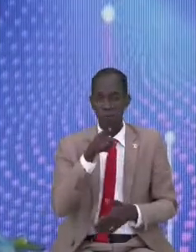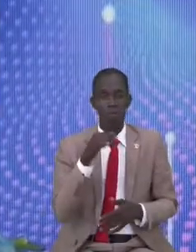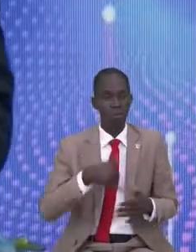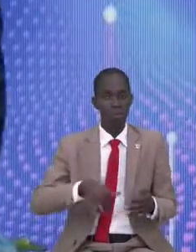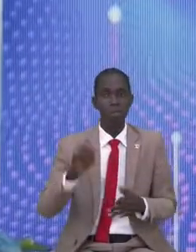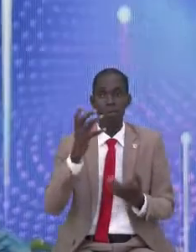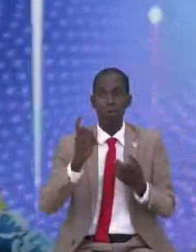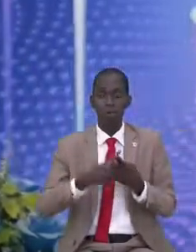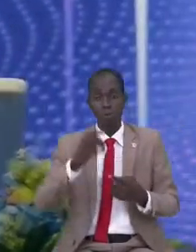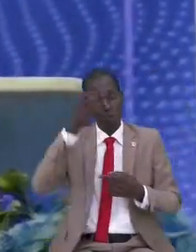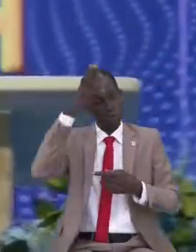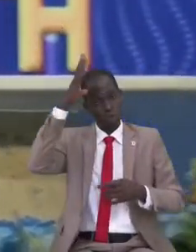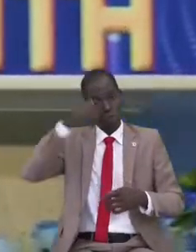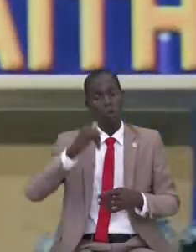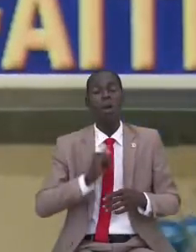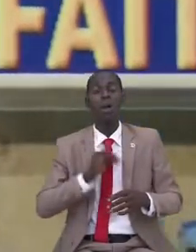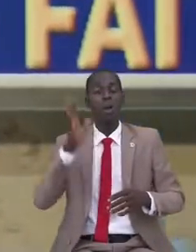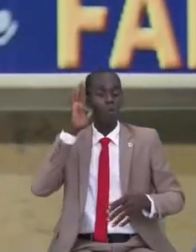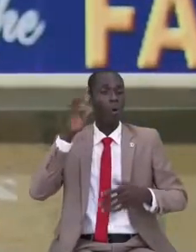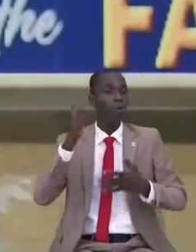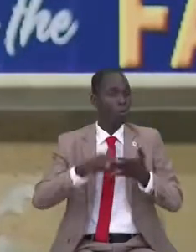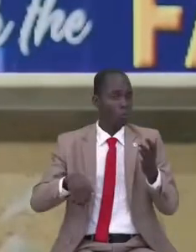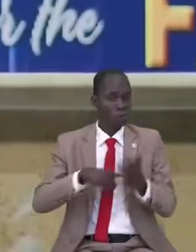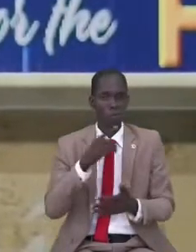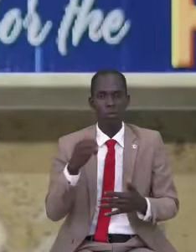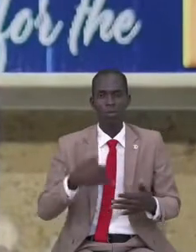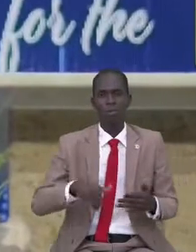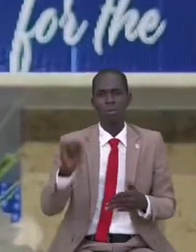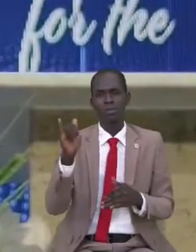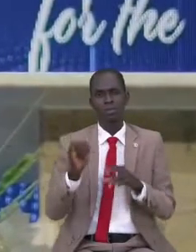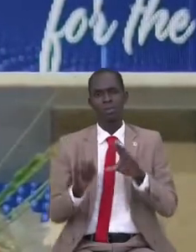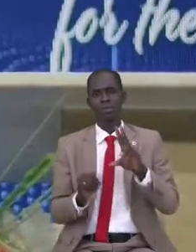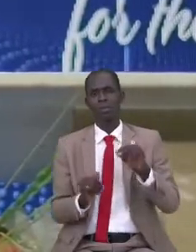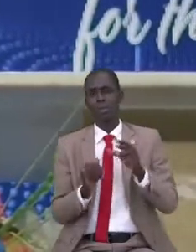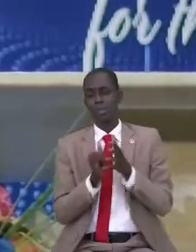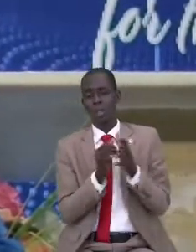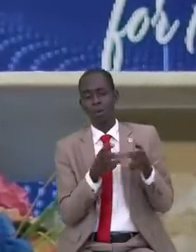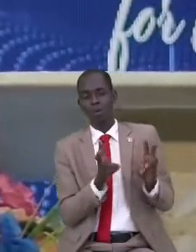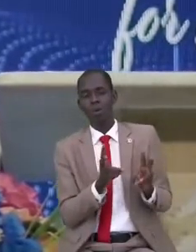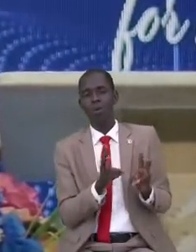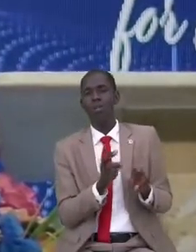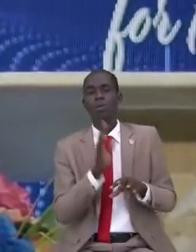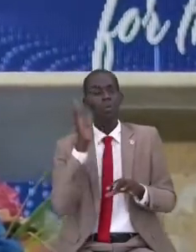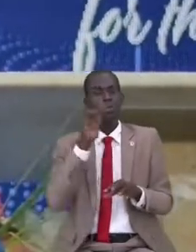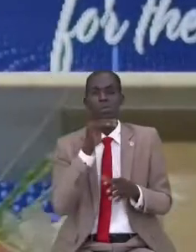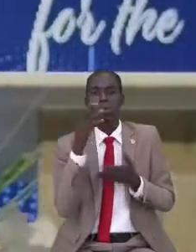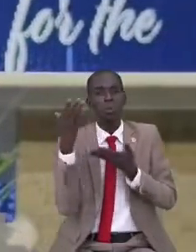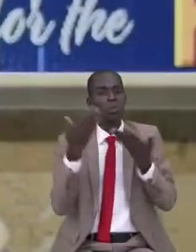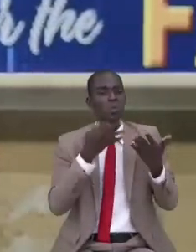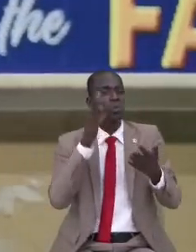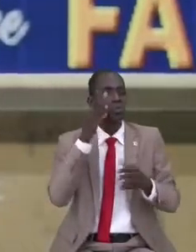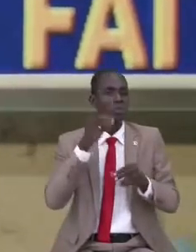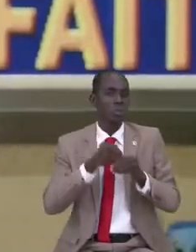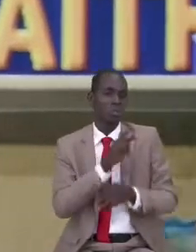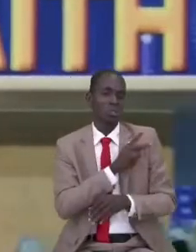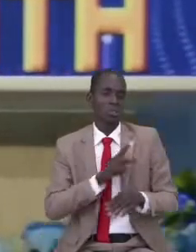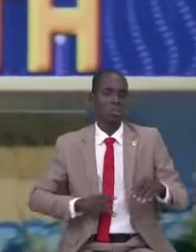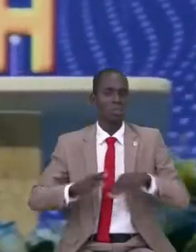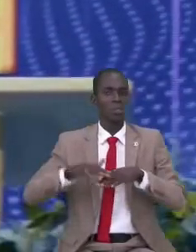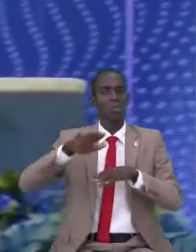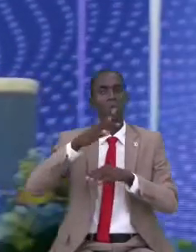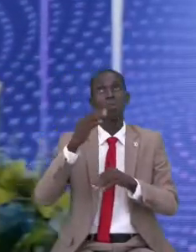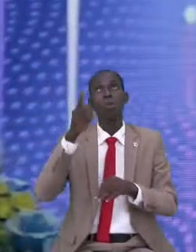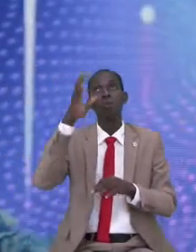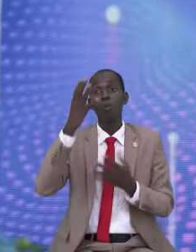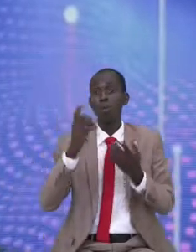rebel, rebel, but I will correct you. That one does not bear any fruit in the kingdom of God. If you're going to